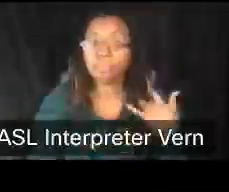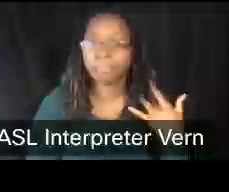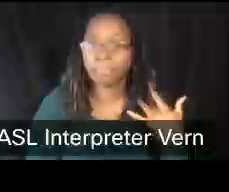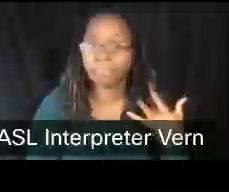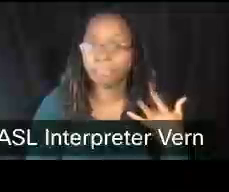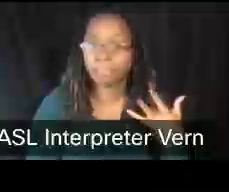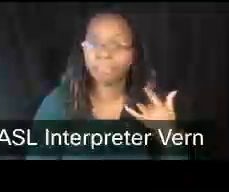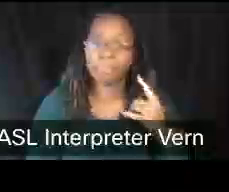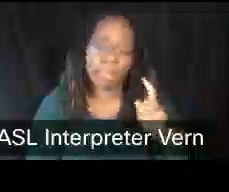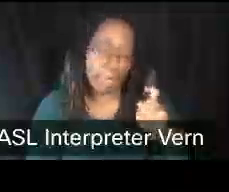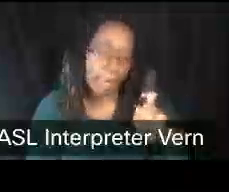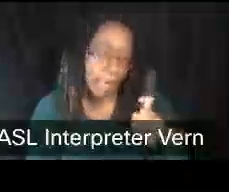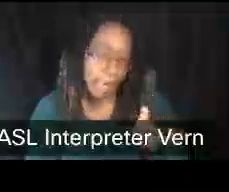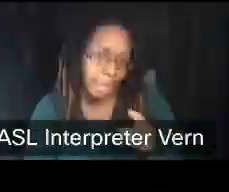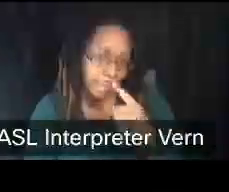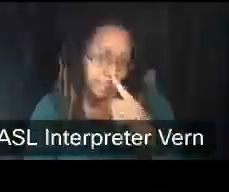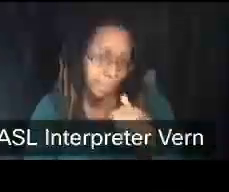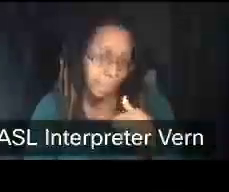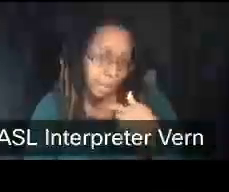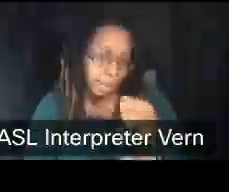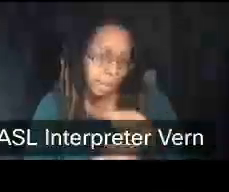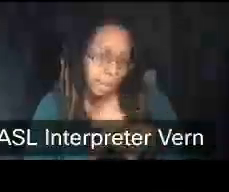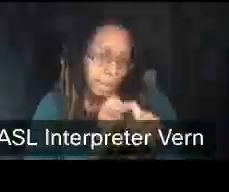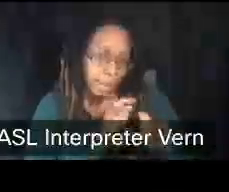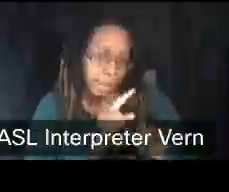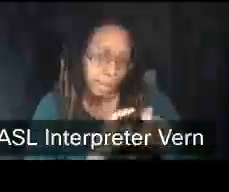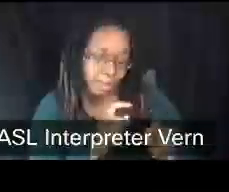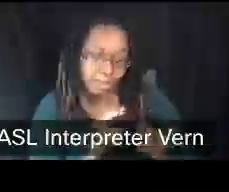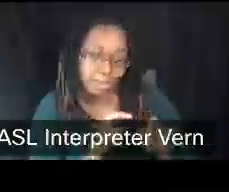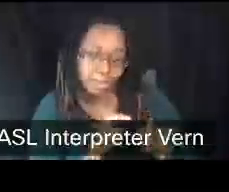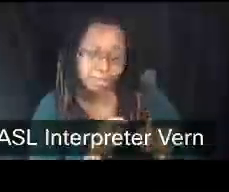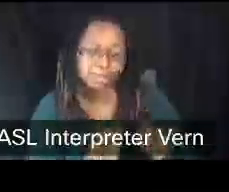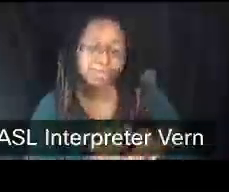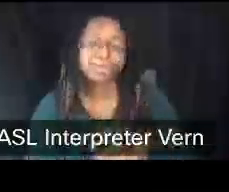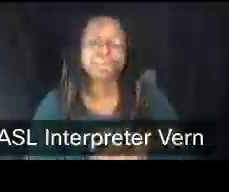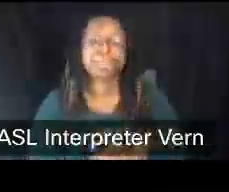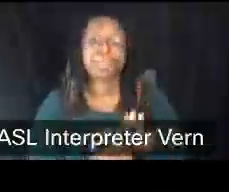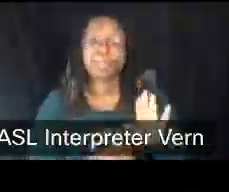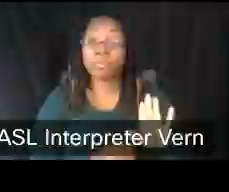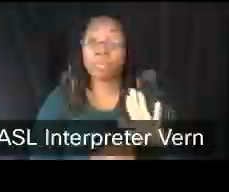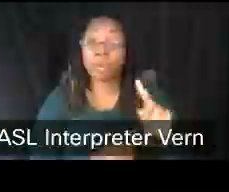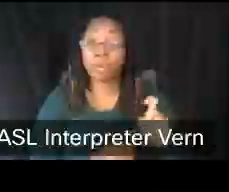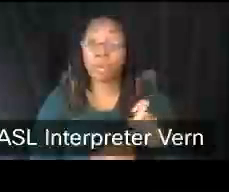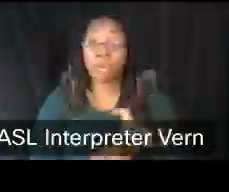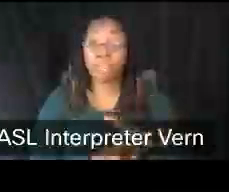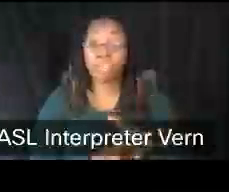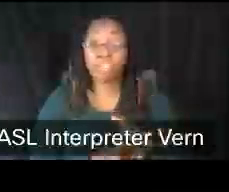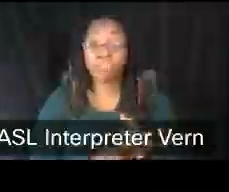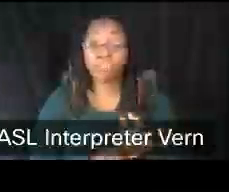ask, is it okay if I ask a question? And that the questions folks asked were really about,